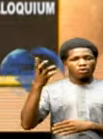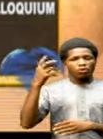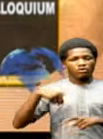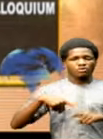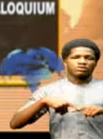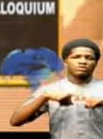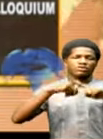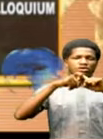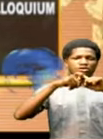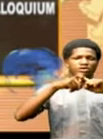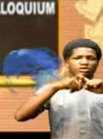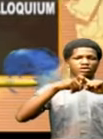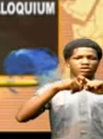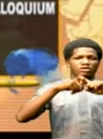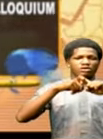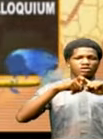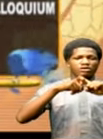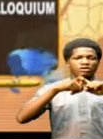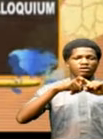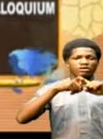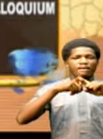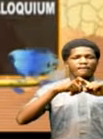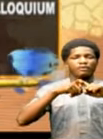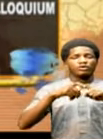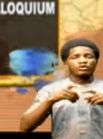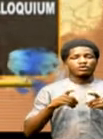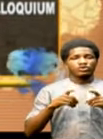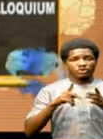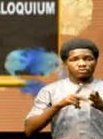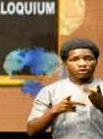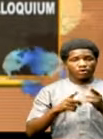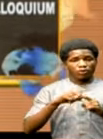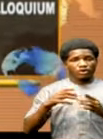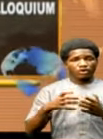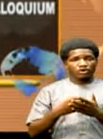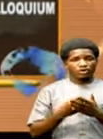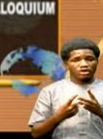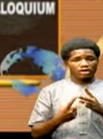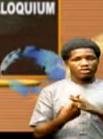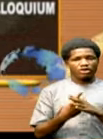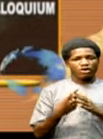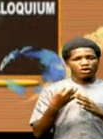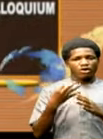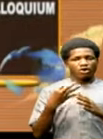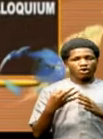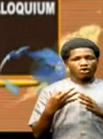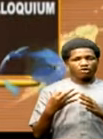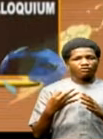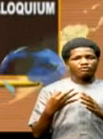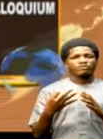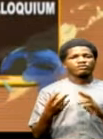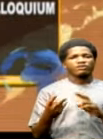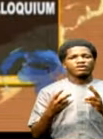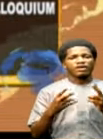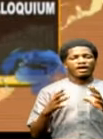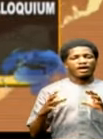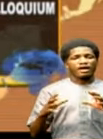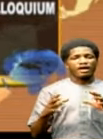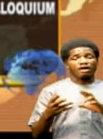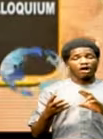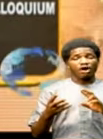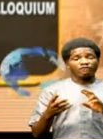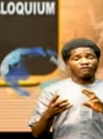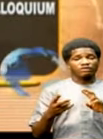Asiwaju Tinubu right at the venue of the event when news emerged of the terror attack on the Abuja-Kaduna train in